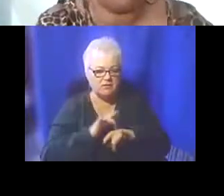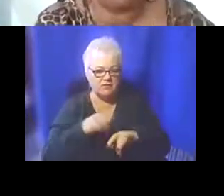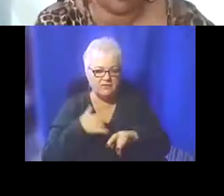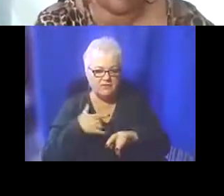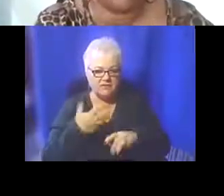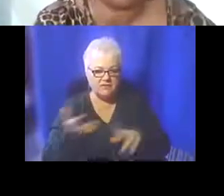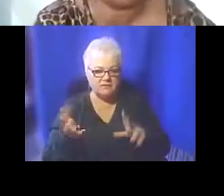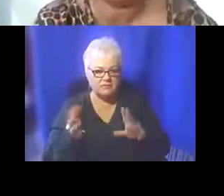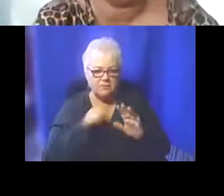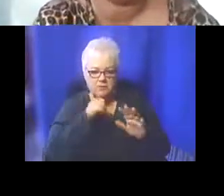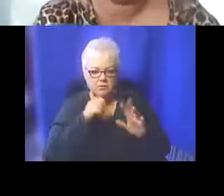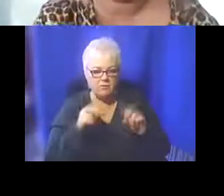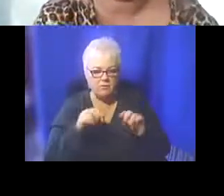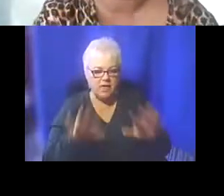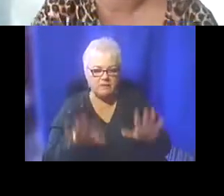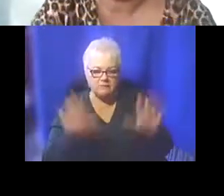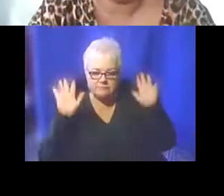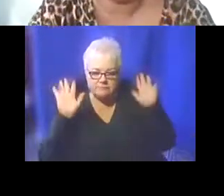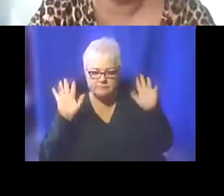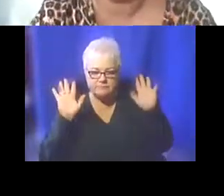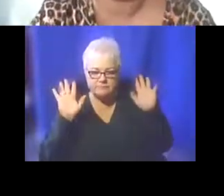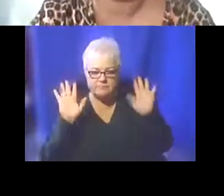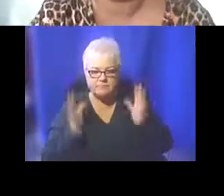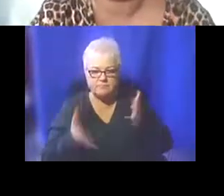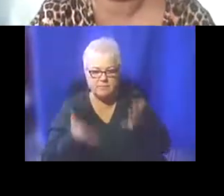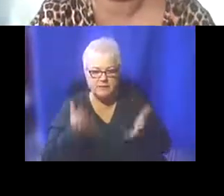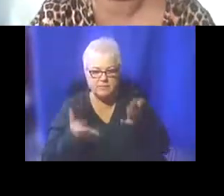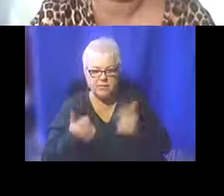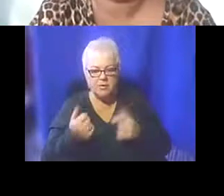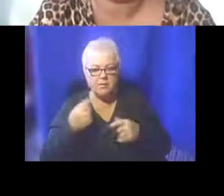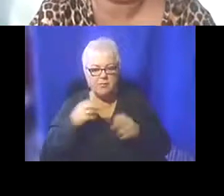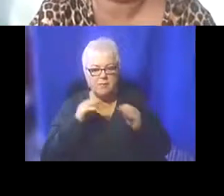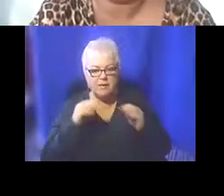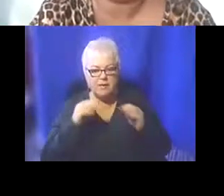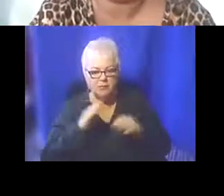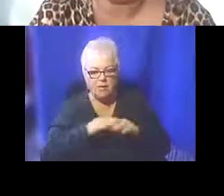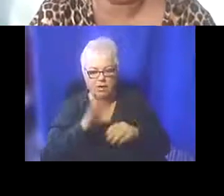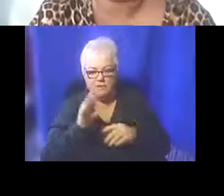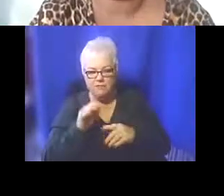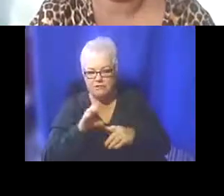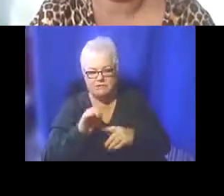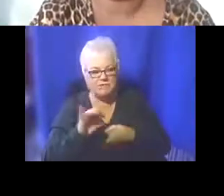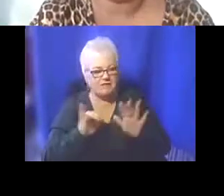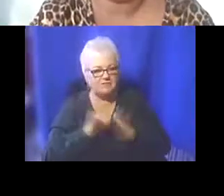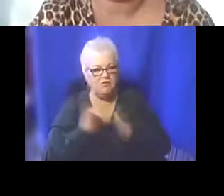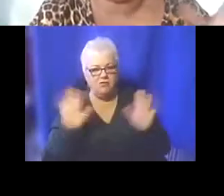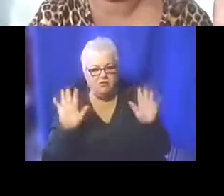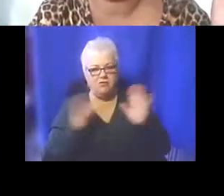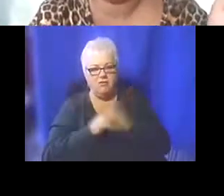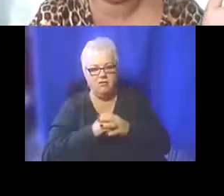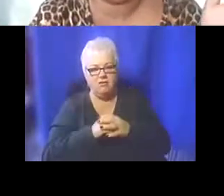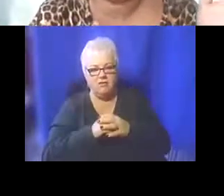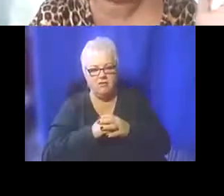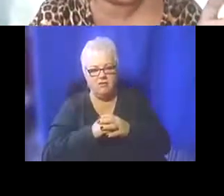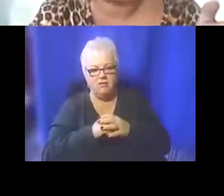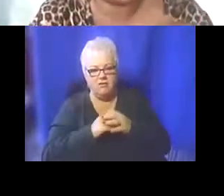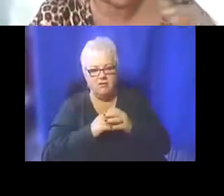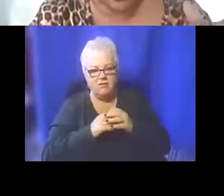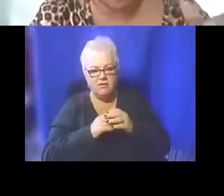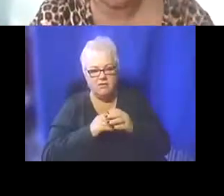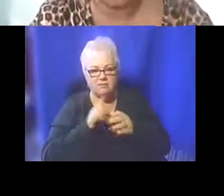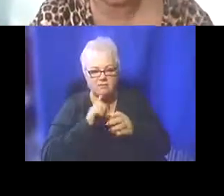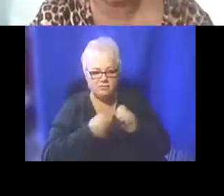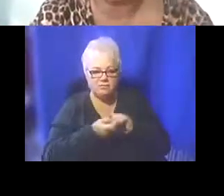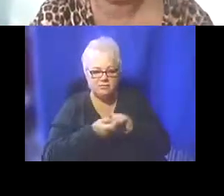we don't do that. Like, that's something you might get from a mentor on the force, but like, that's it. And so again, I'm sure that's